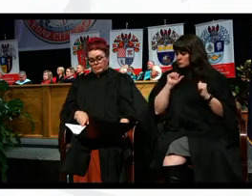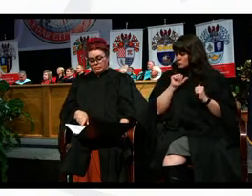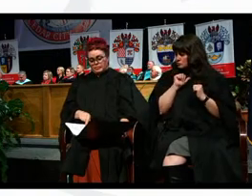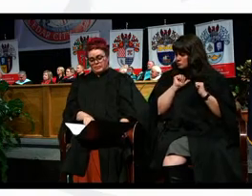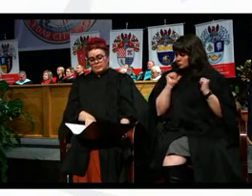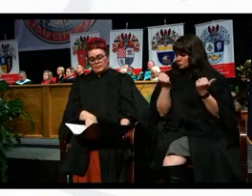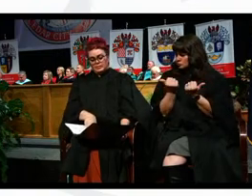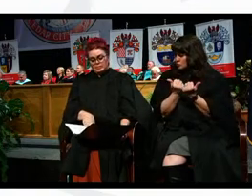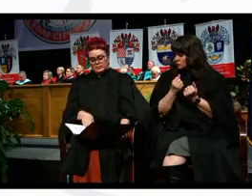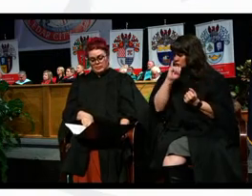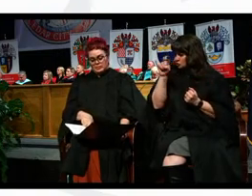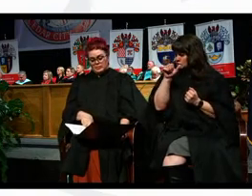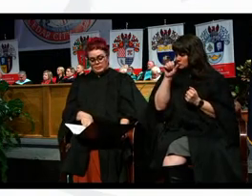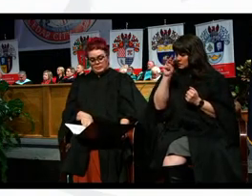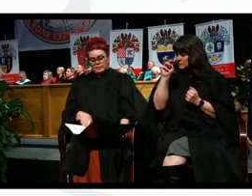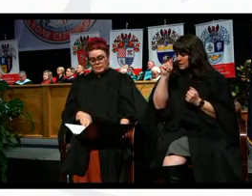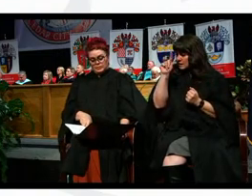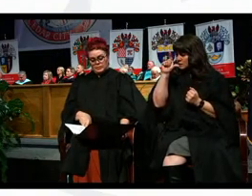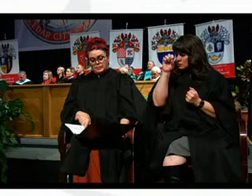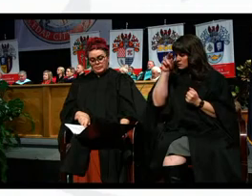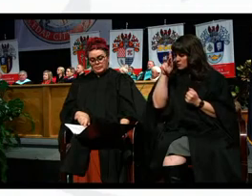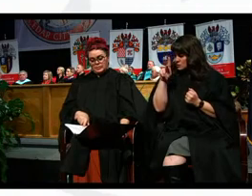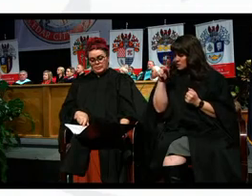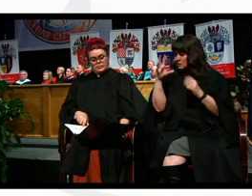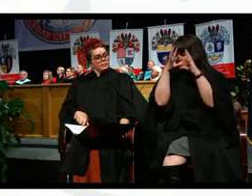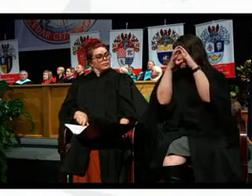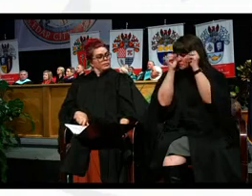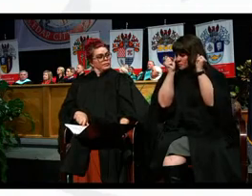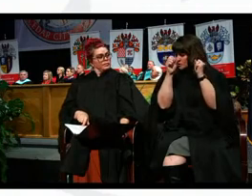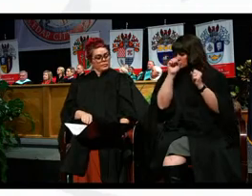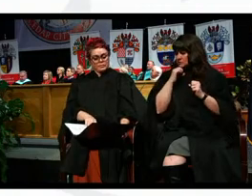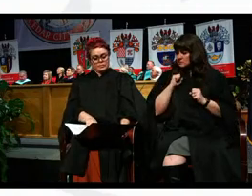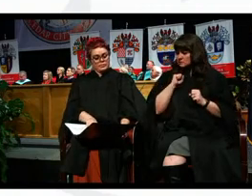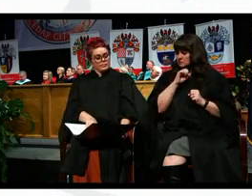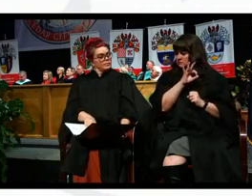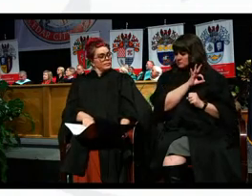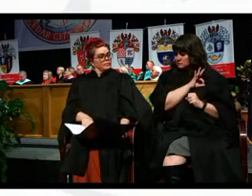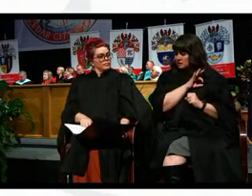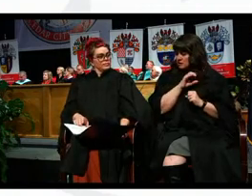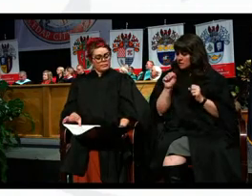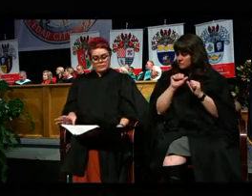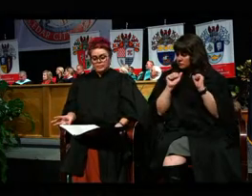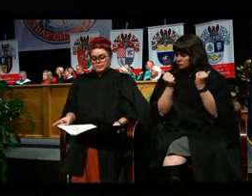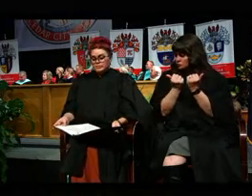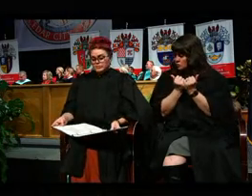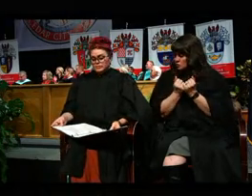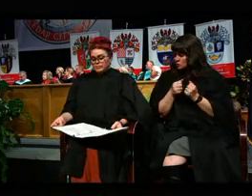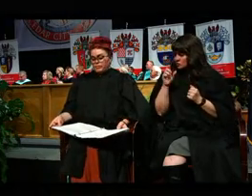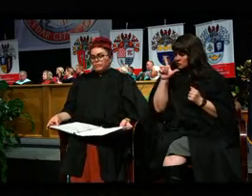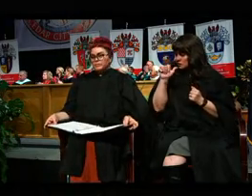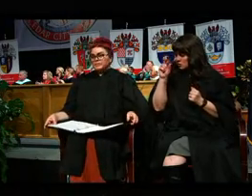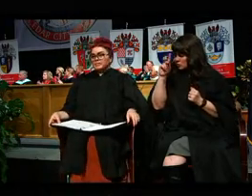Staff Association, and Dr. Abigail Larson, President of the Faculty Senate.